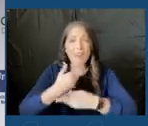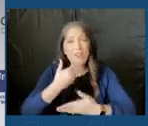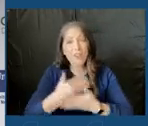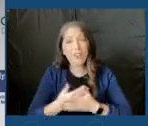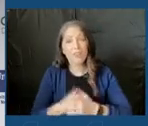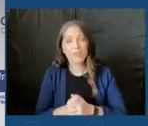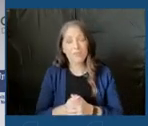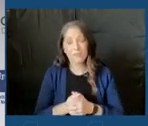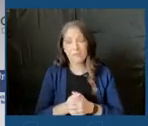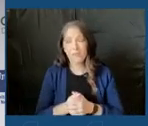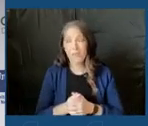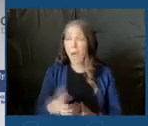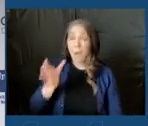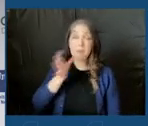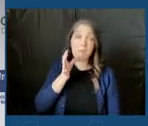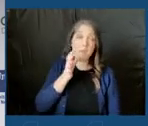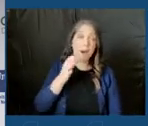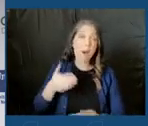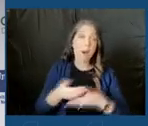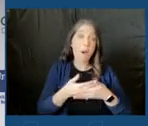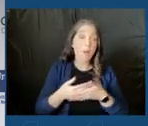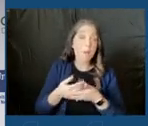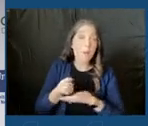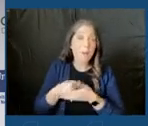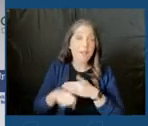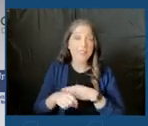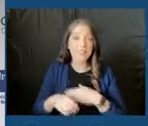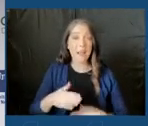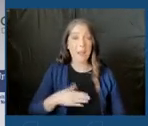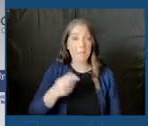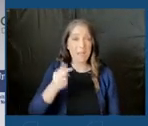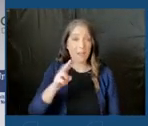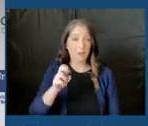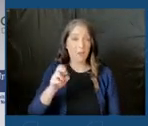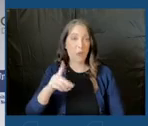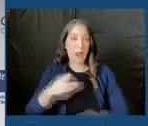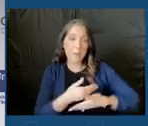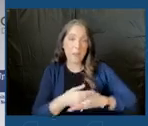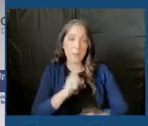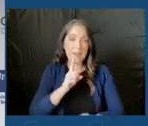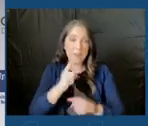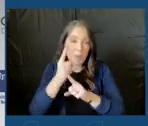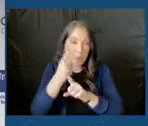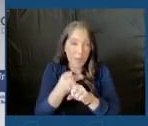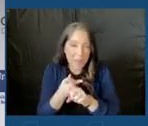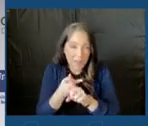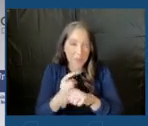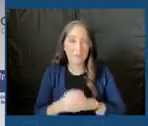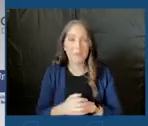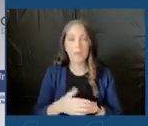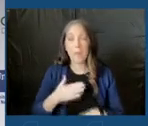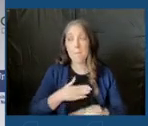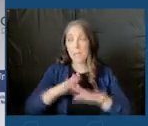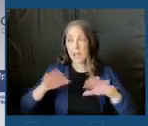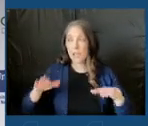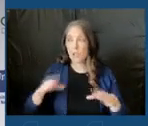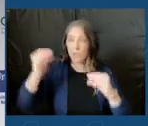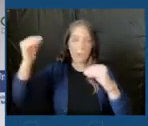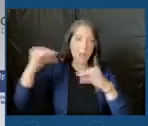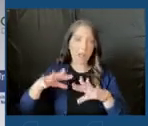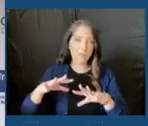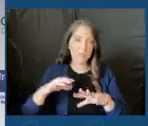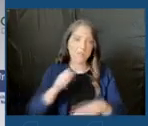baby. I have a 1-month-old grandbaby. My children are blessed. They will not worry about health